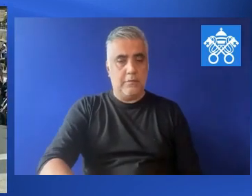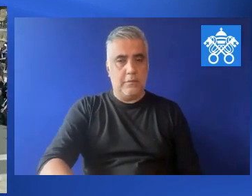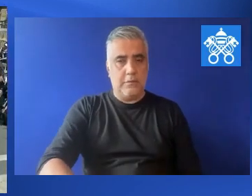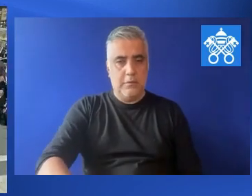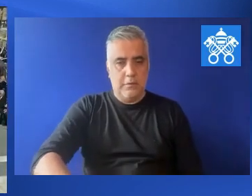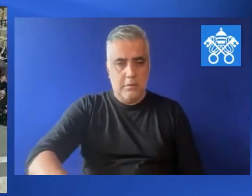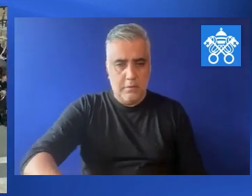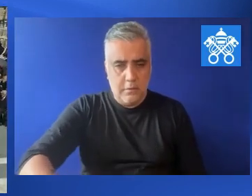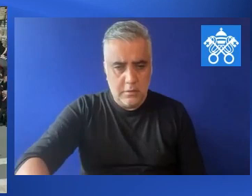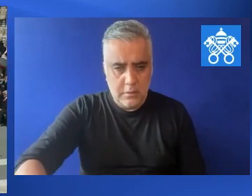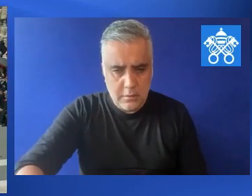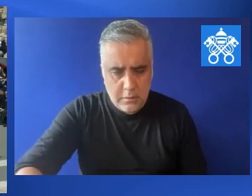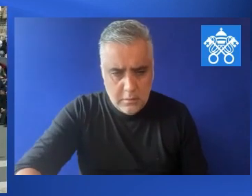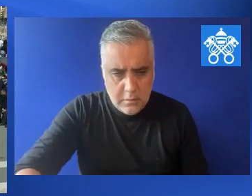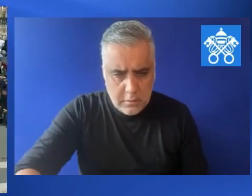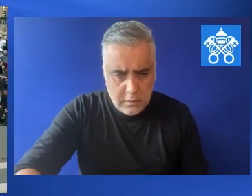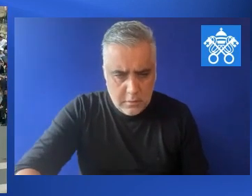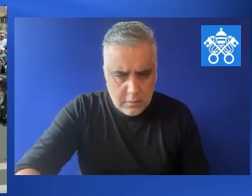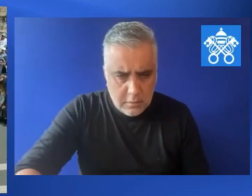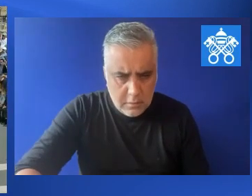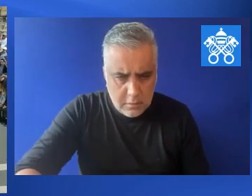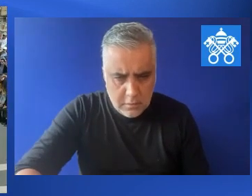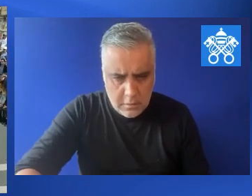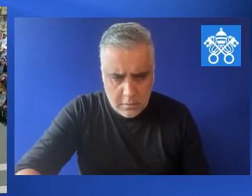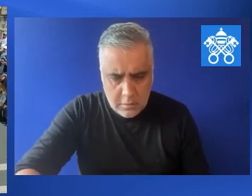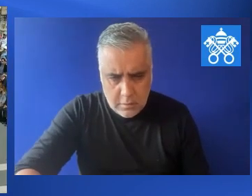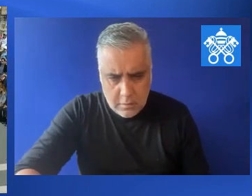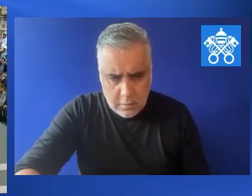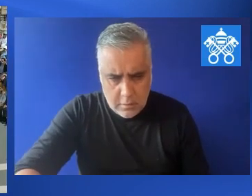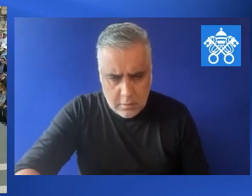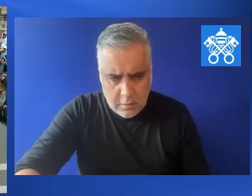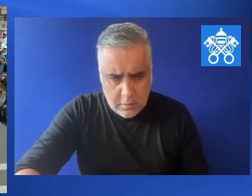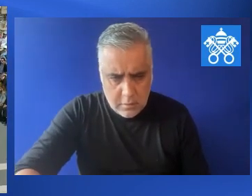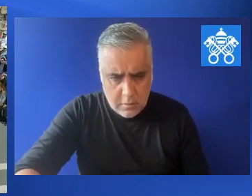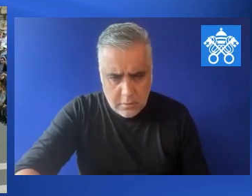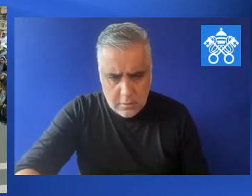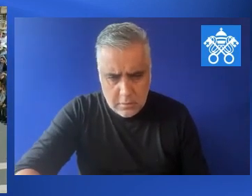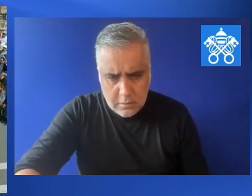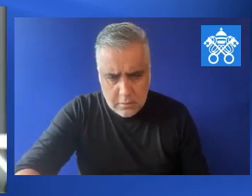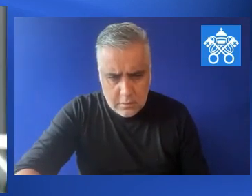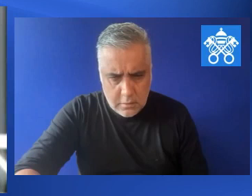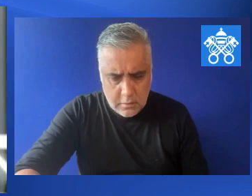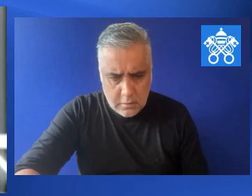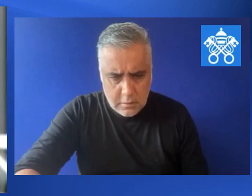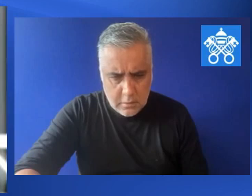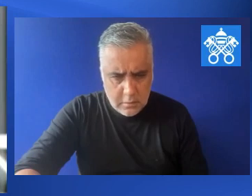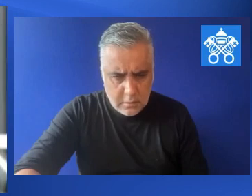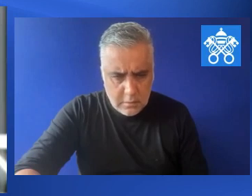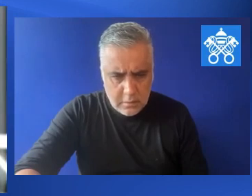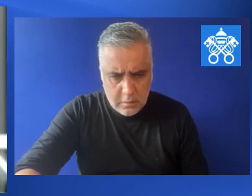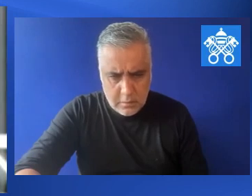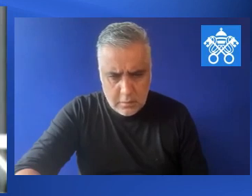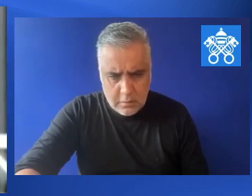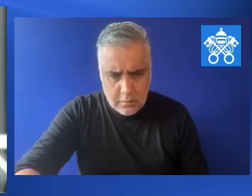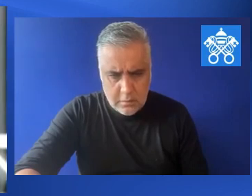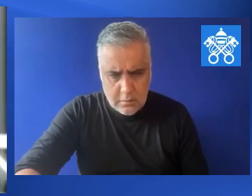nun einen kurzen Gruß auf Italienisch an die deutschsprachigen Gläubigen. Saluto del cuore i pellegrini di